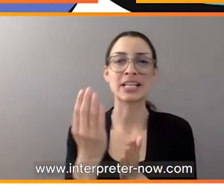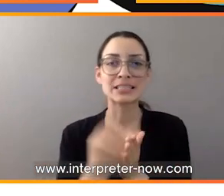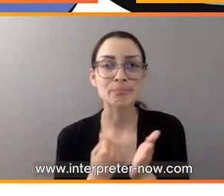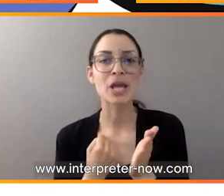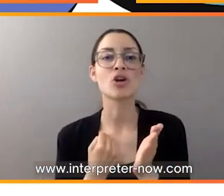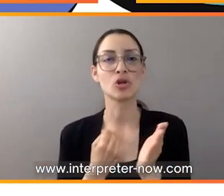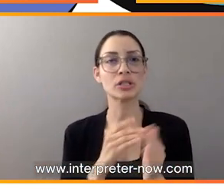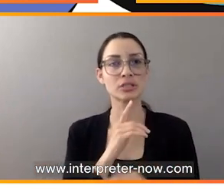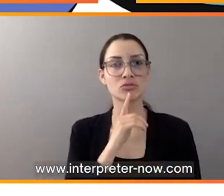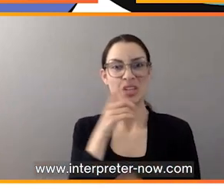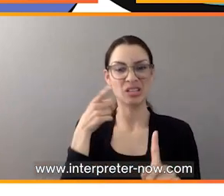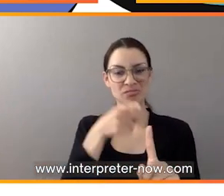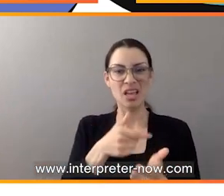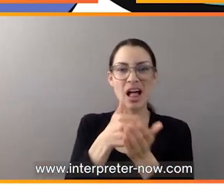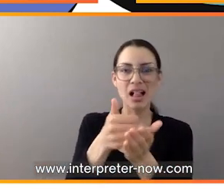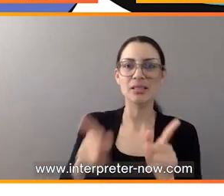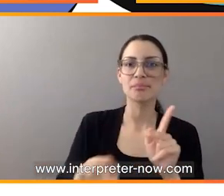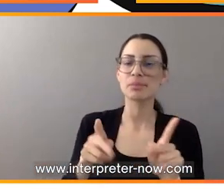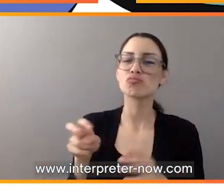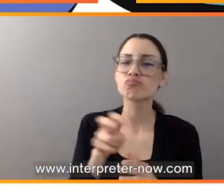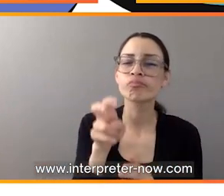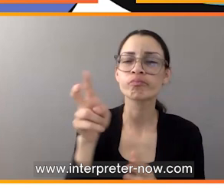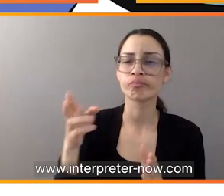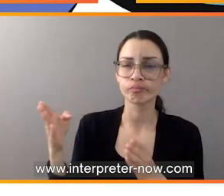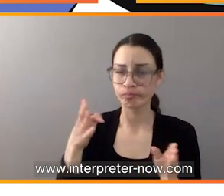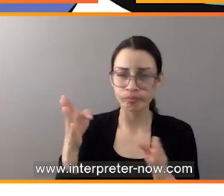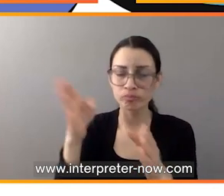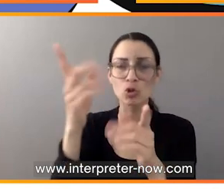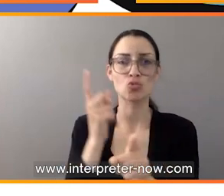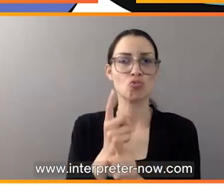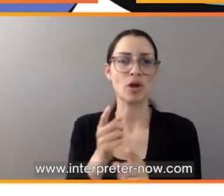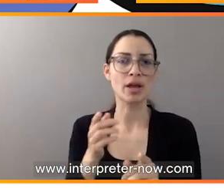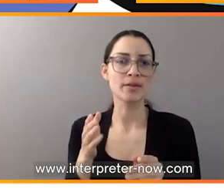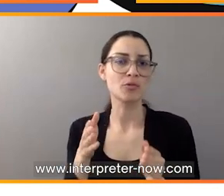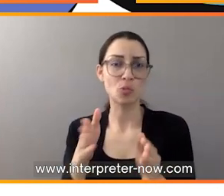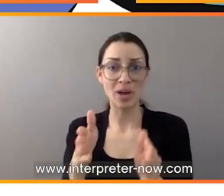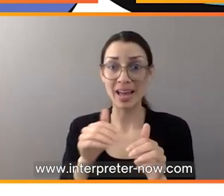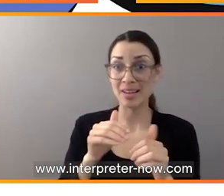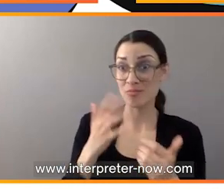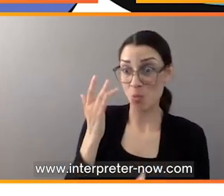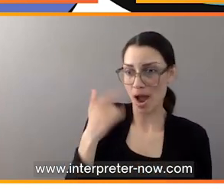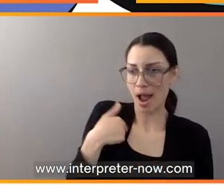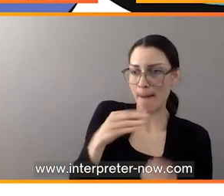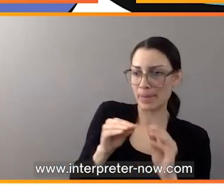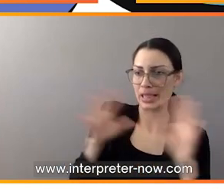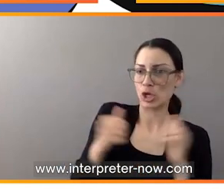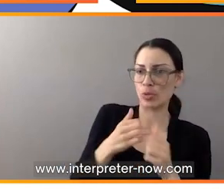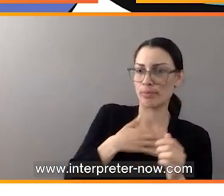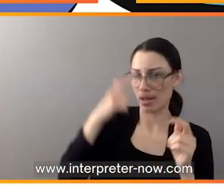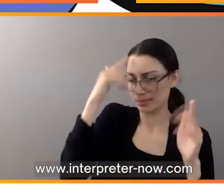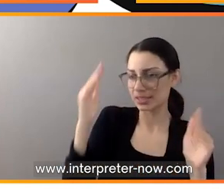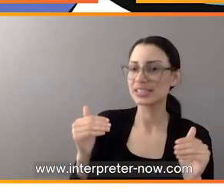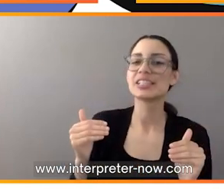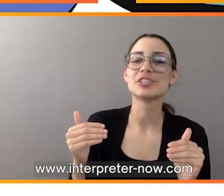is about helping people get on that right path, right? Because you're clear about your intentions. And I think there's another piece too around